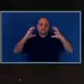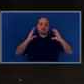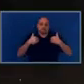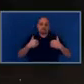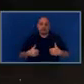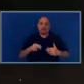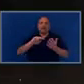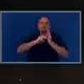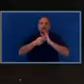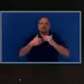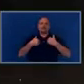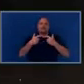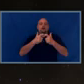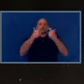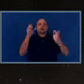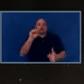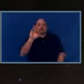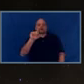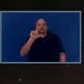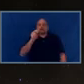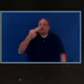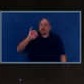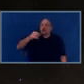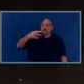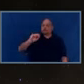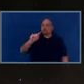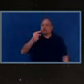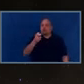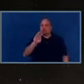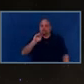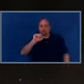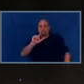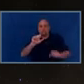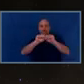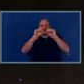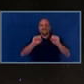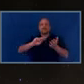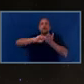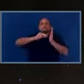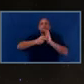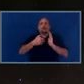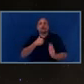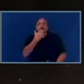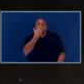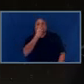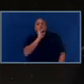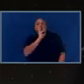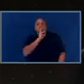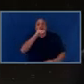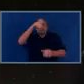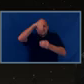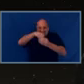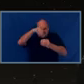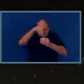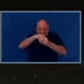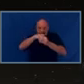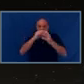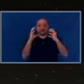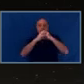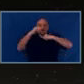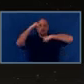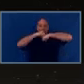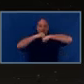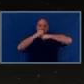system. So there was water flowing in the interior of the asteroid that percolated through cracks in